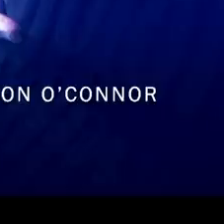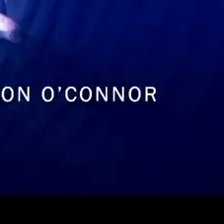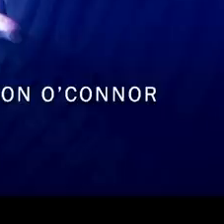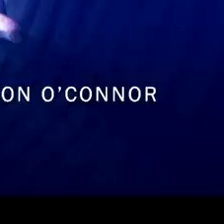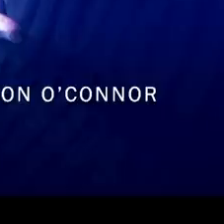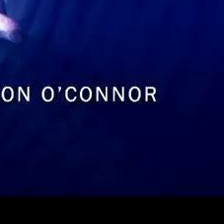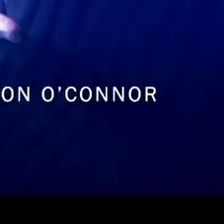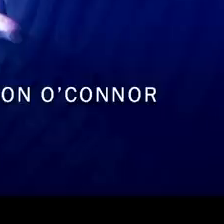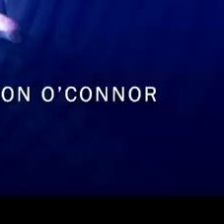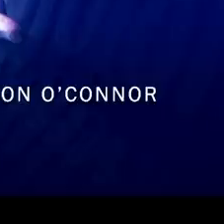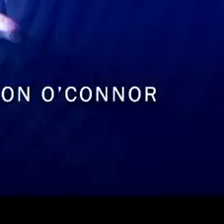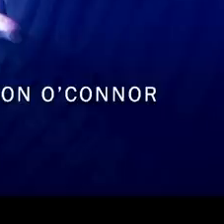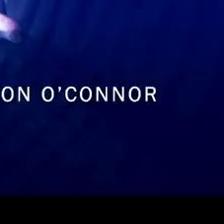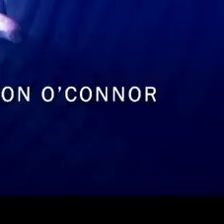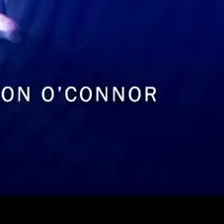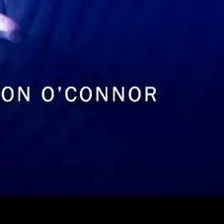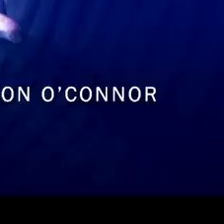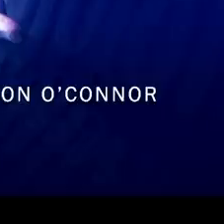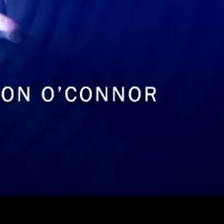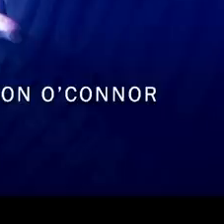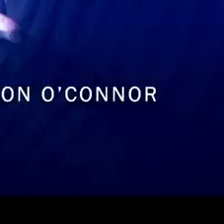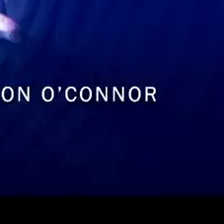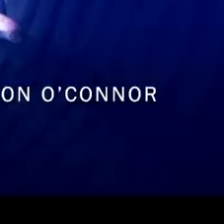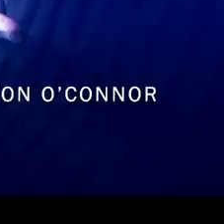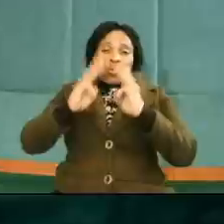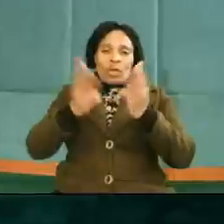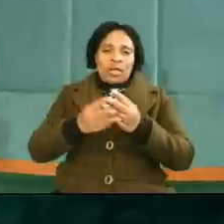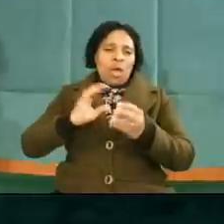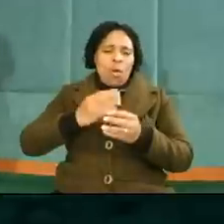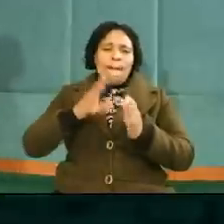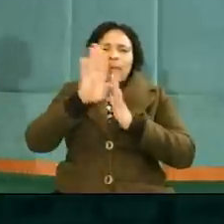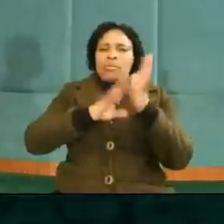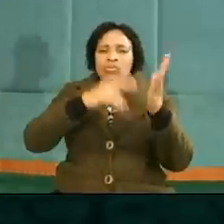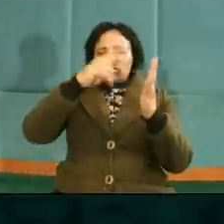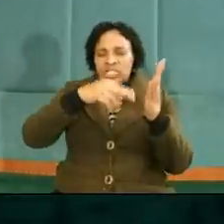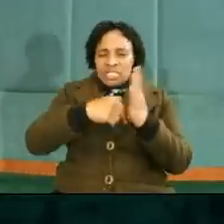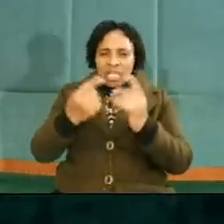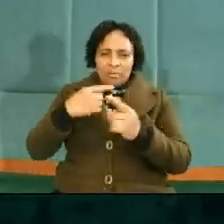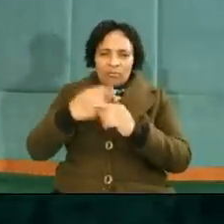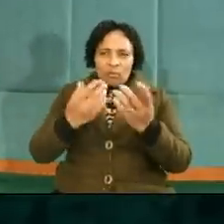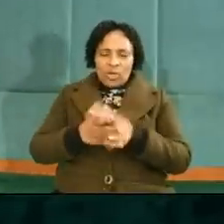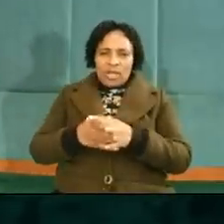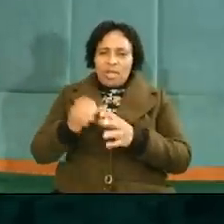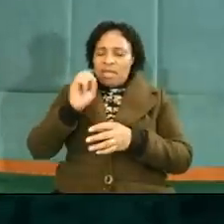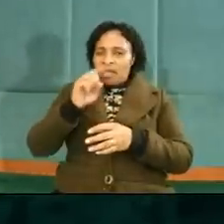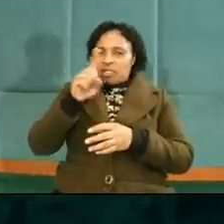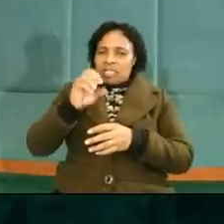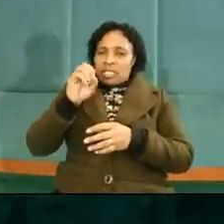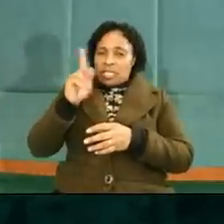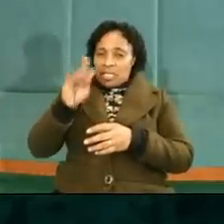Christ and to the end of the world. Your scripture reading this morning came to us from Ezekiel